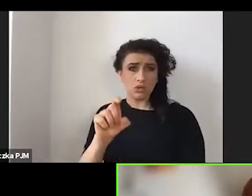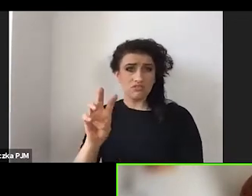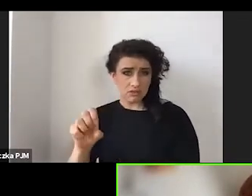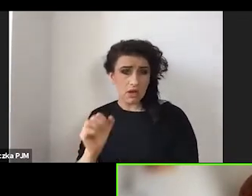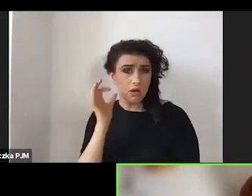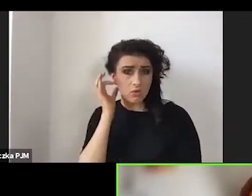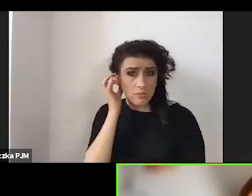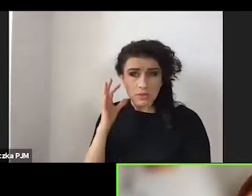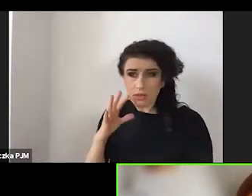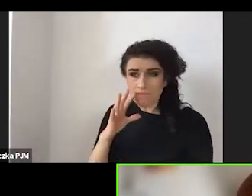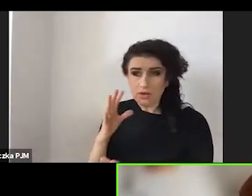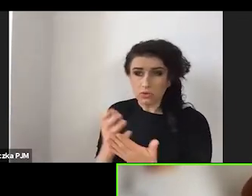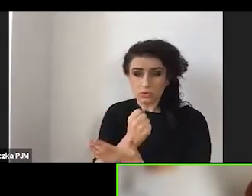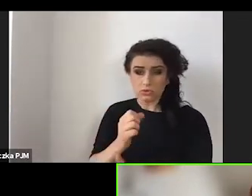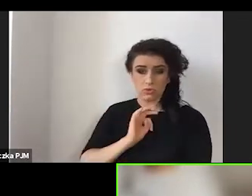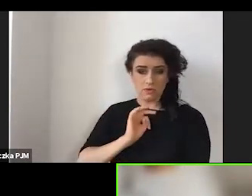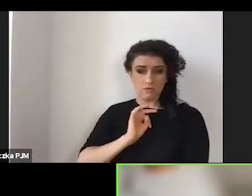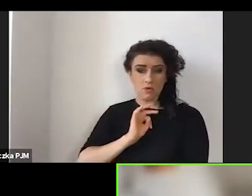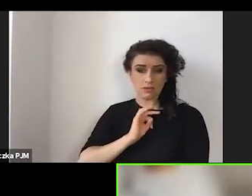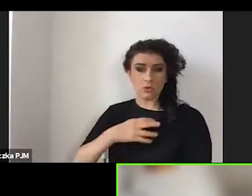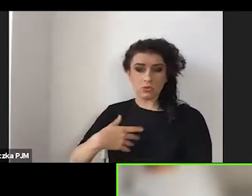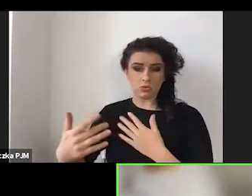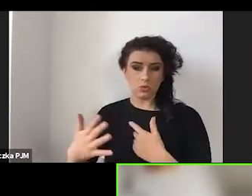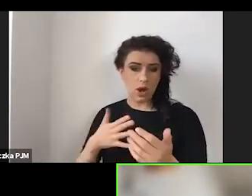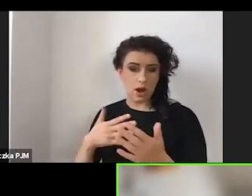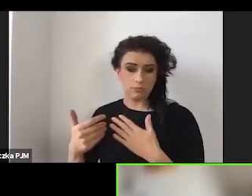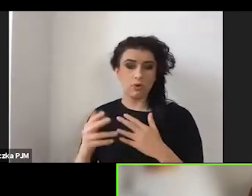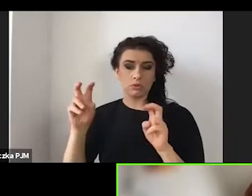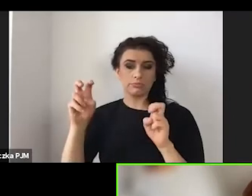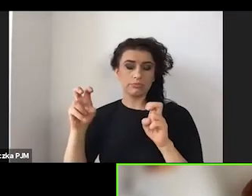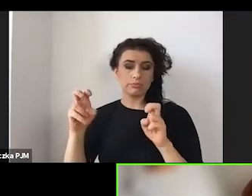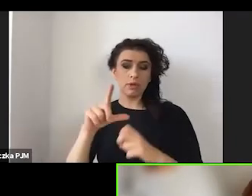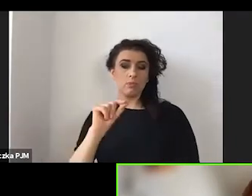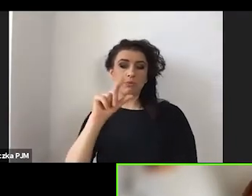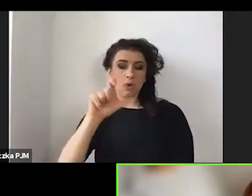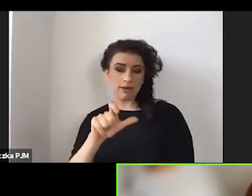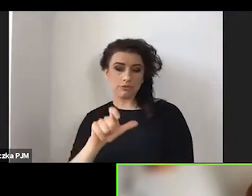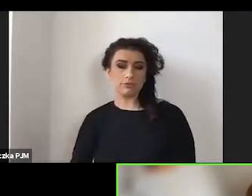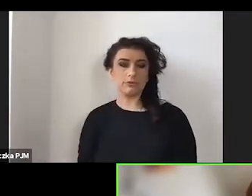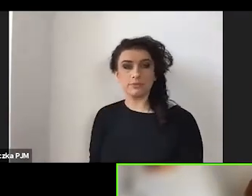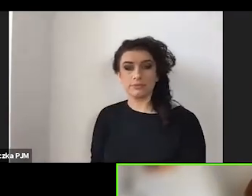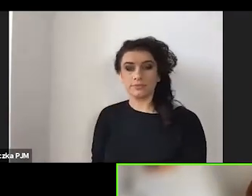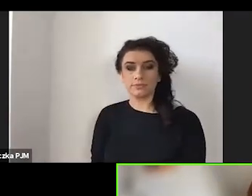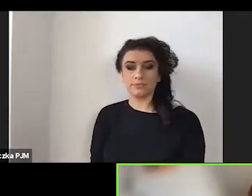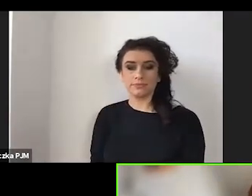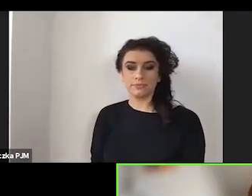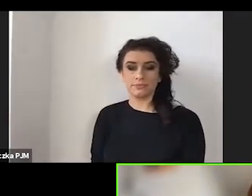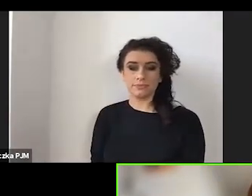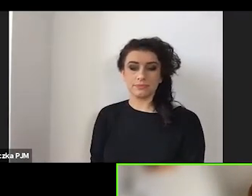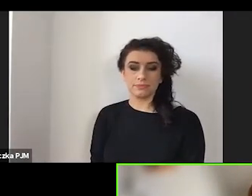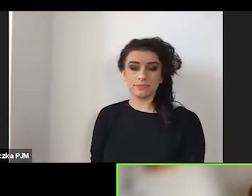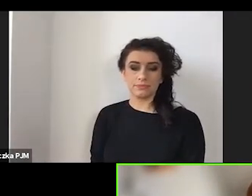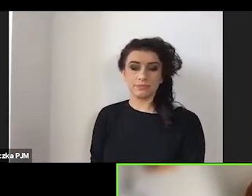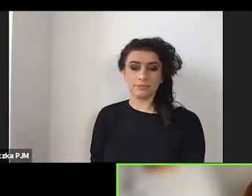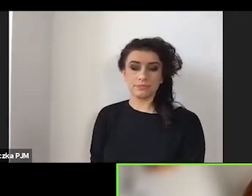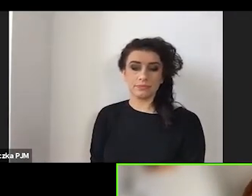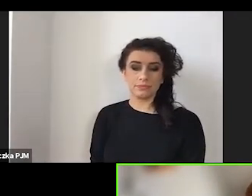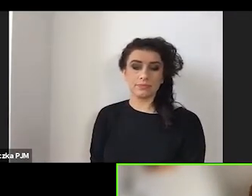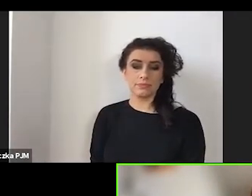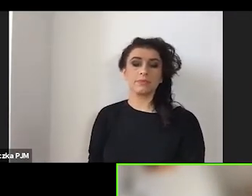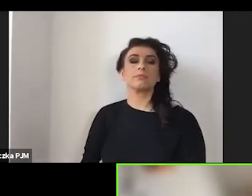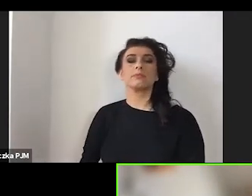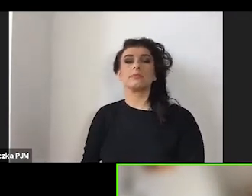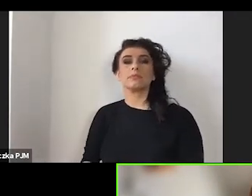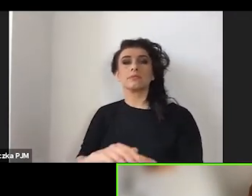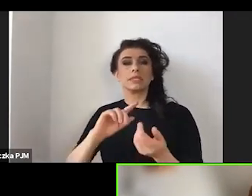say, propaganda like feminism, and we have to reivindicate the rights of women, and they take advantage of this. And they say,